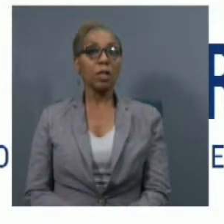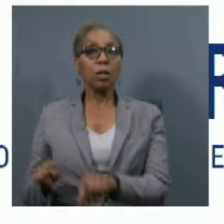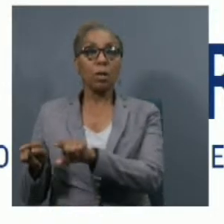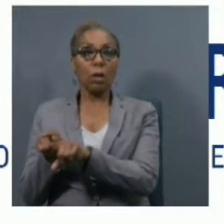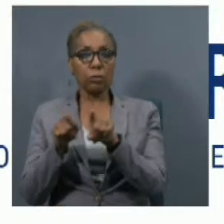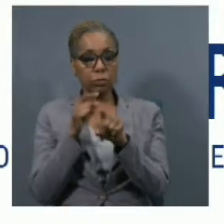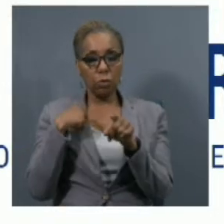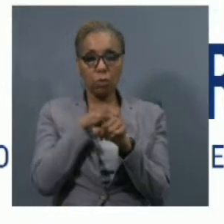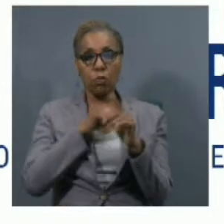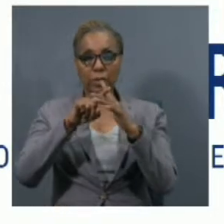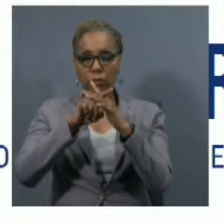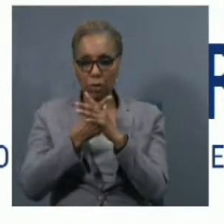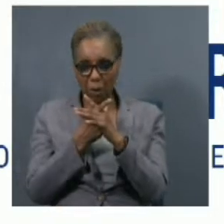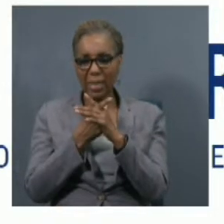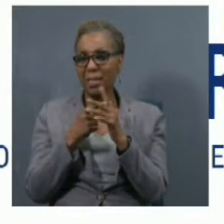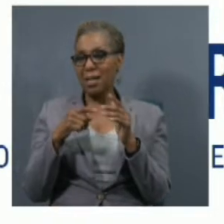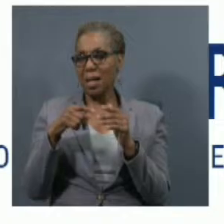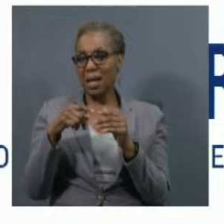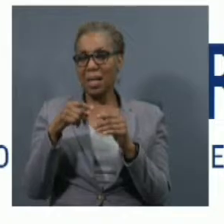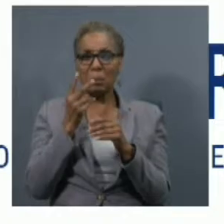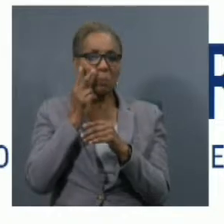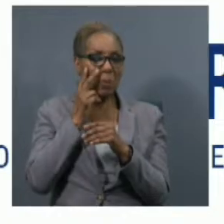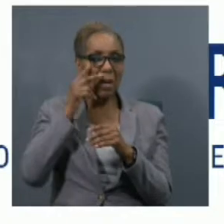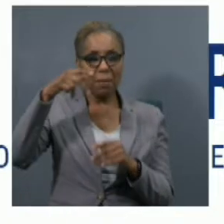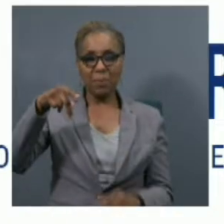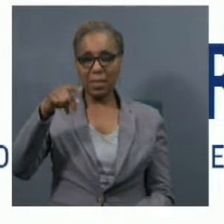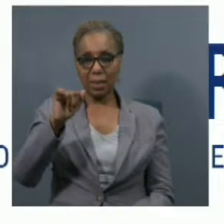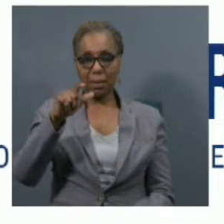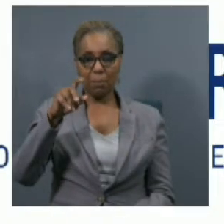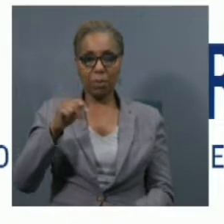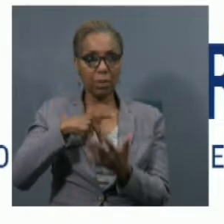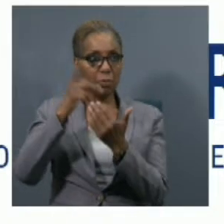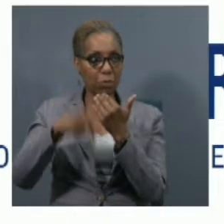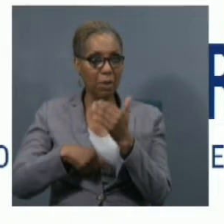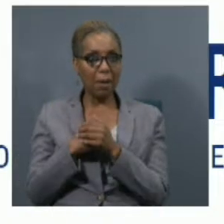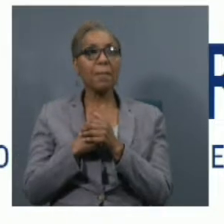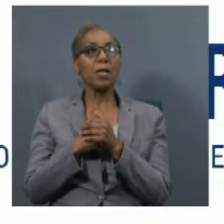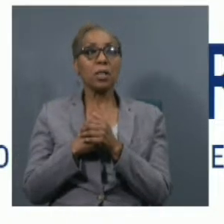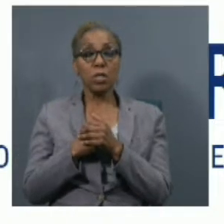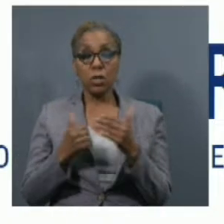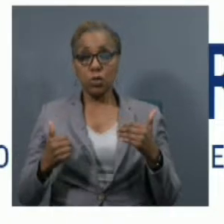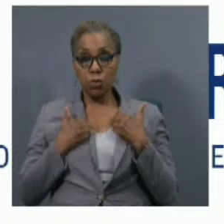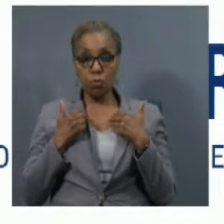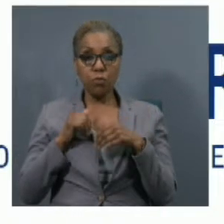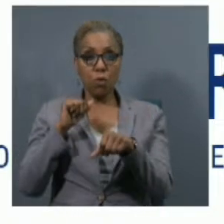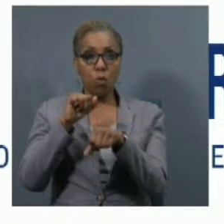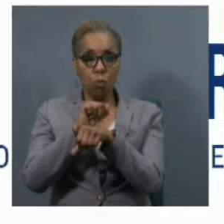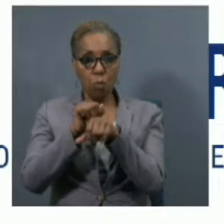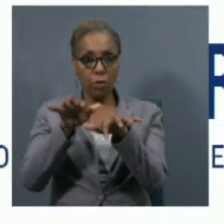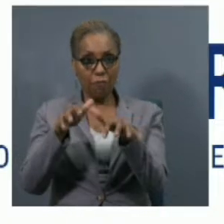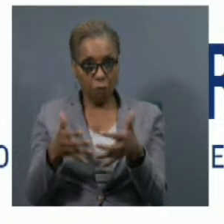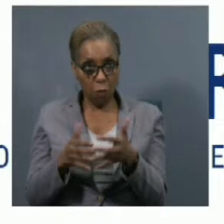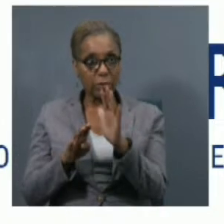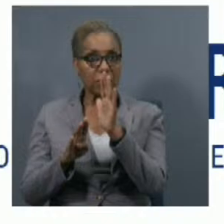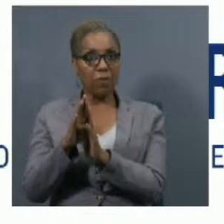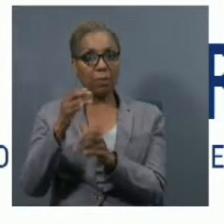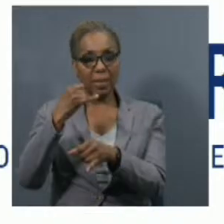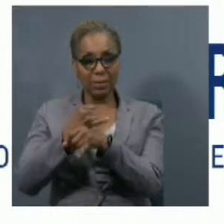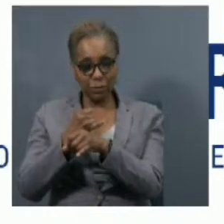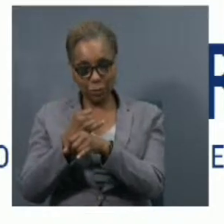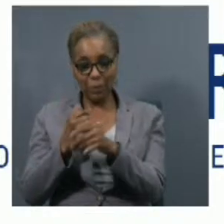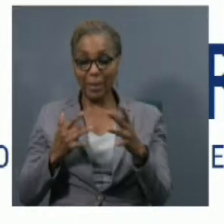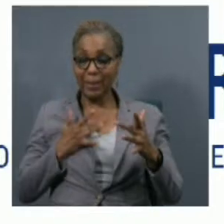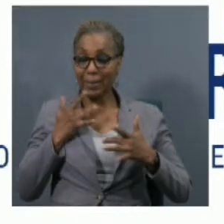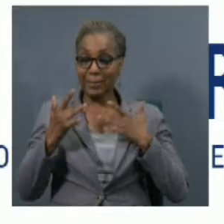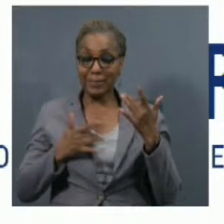We also started a pilot program last year, and that was the Youth Workforce Development Institute. So the exciting thing